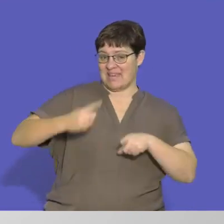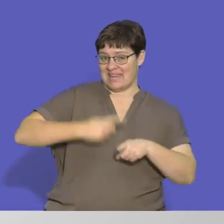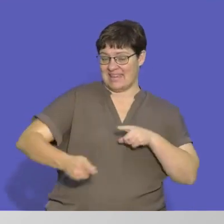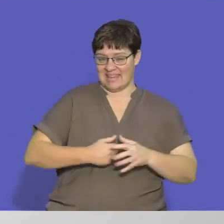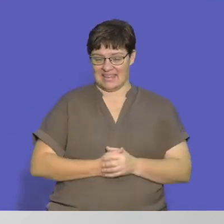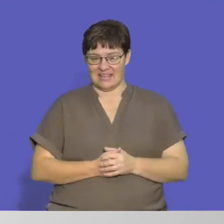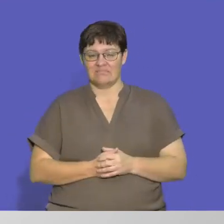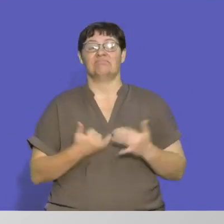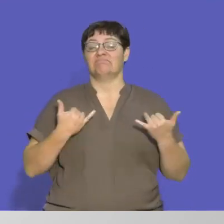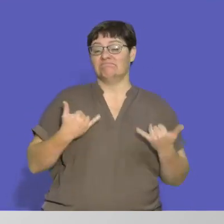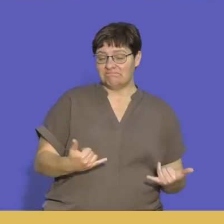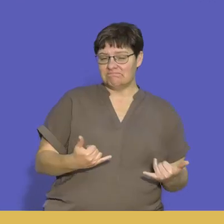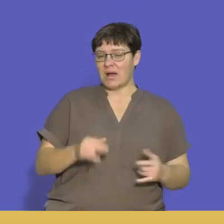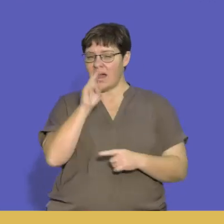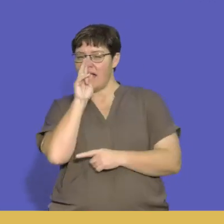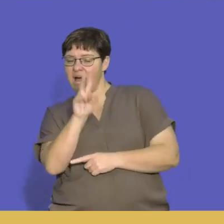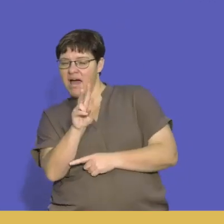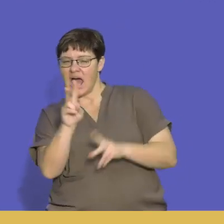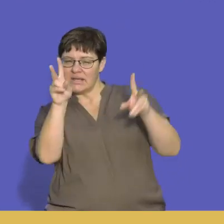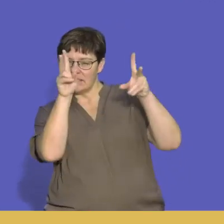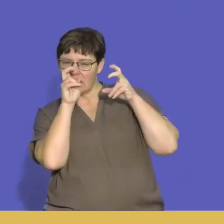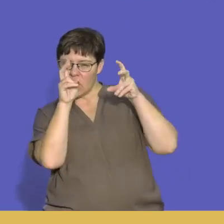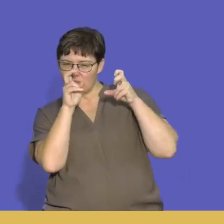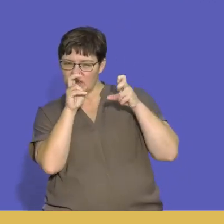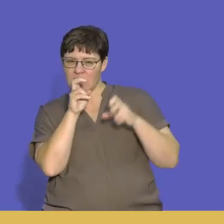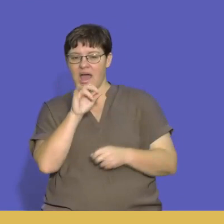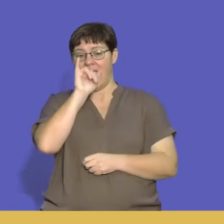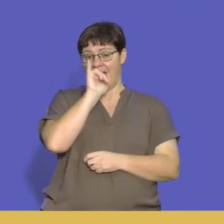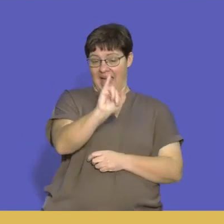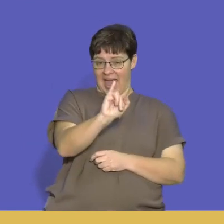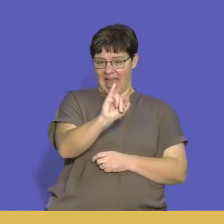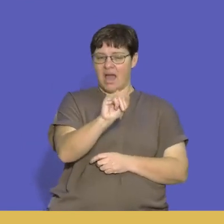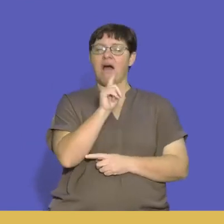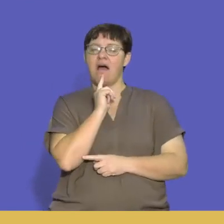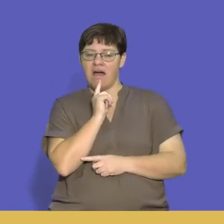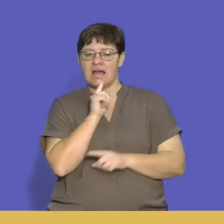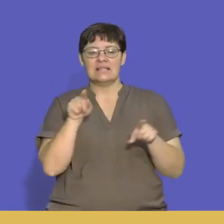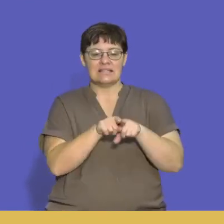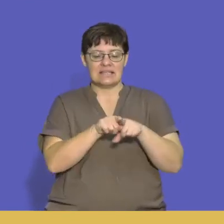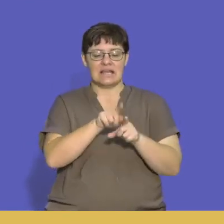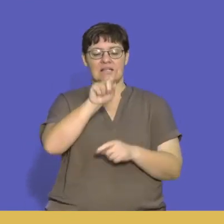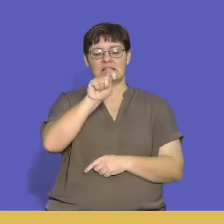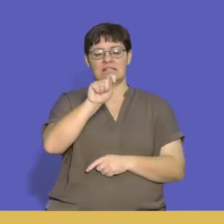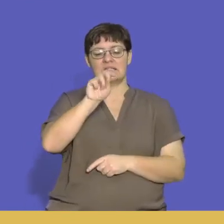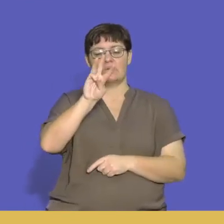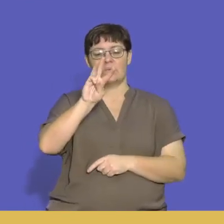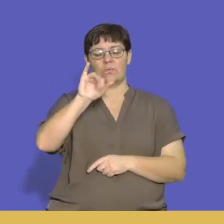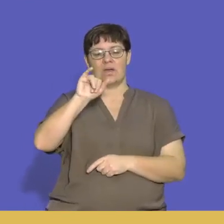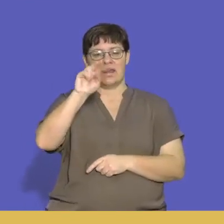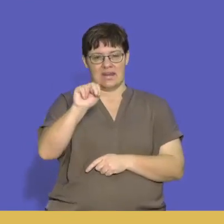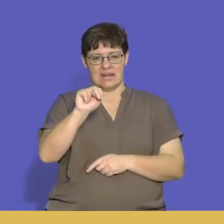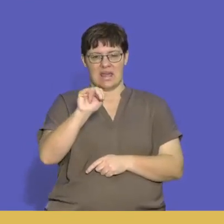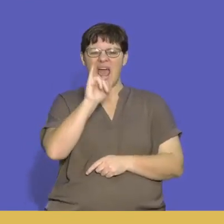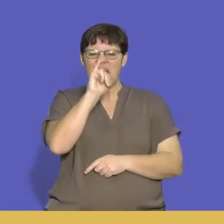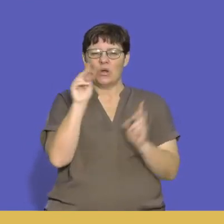Sound play. We are going to listen to the sound made by the letter I, as in the word twin. We